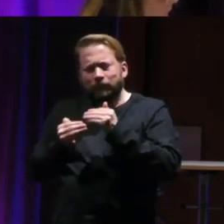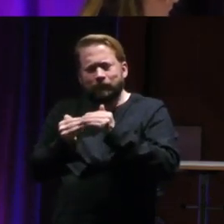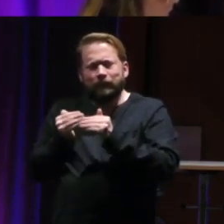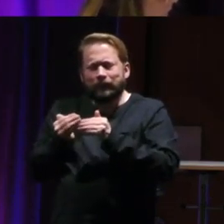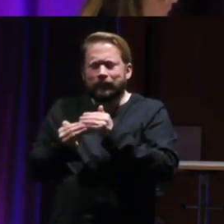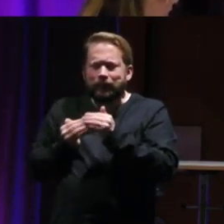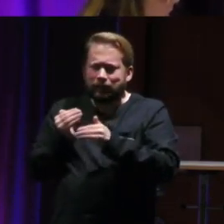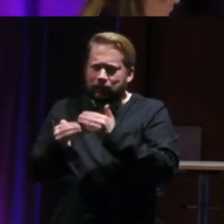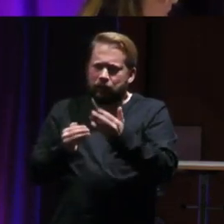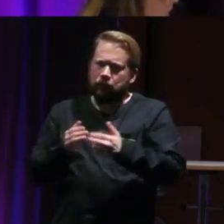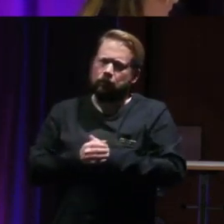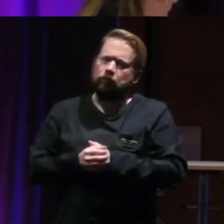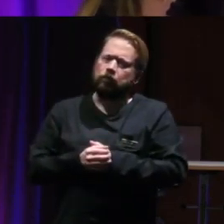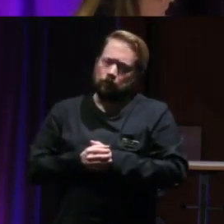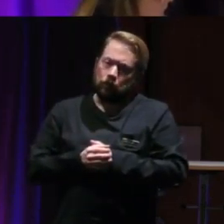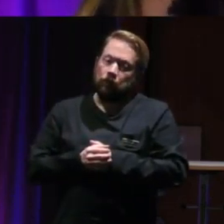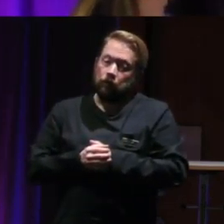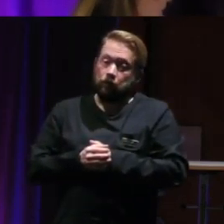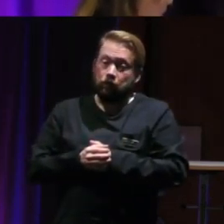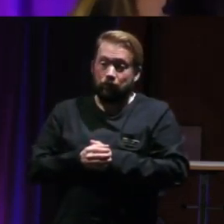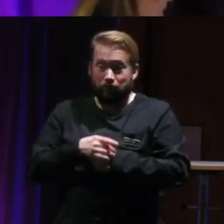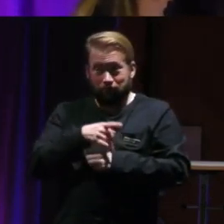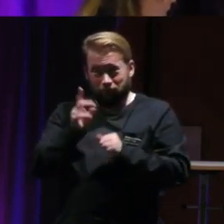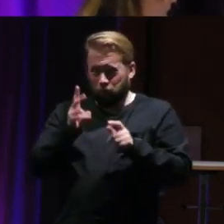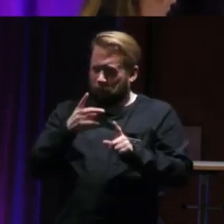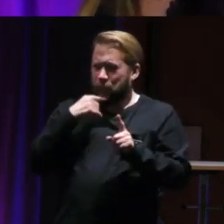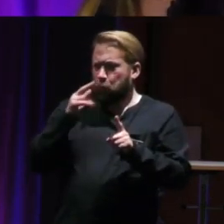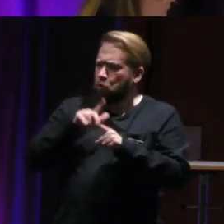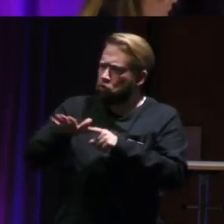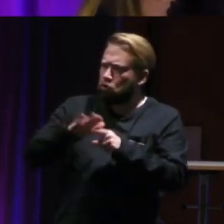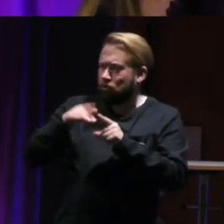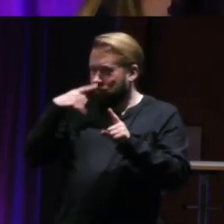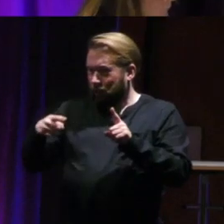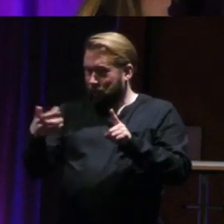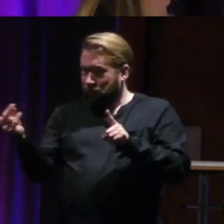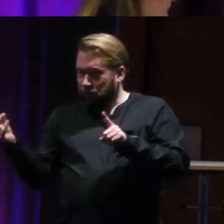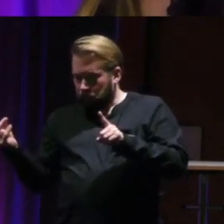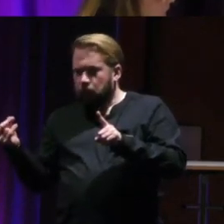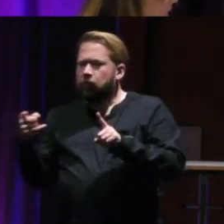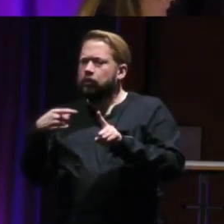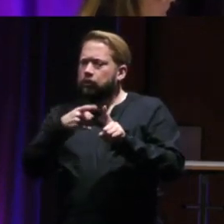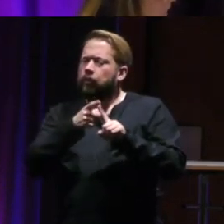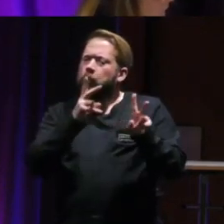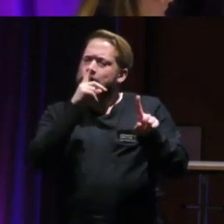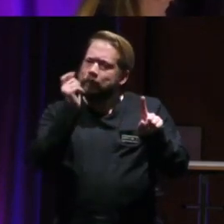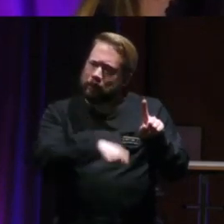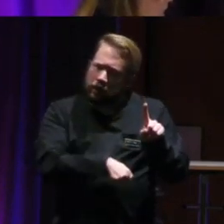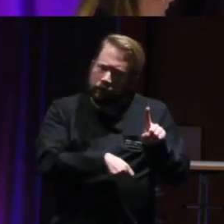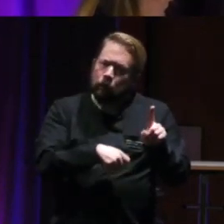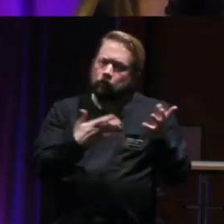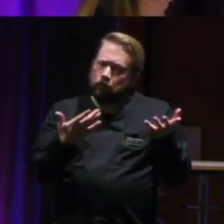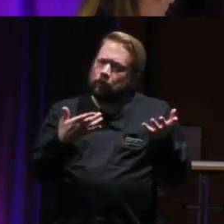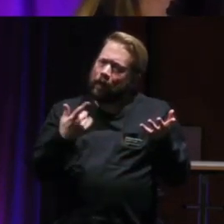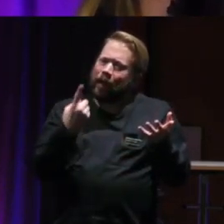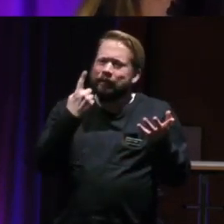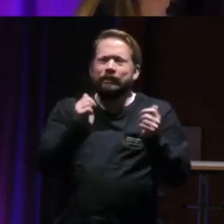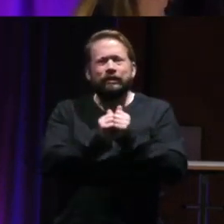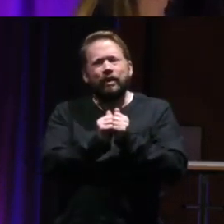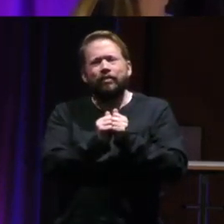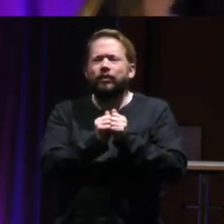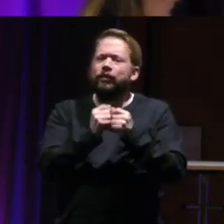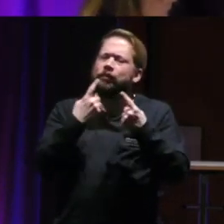are torturing people have the prison term and punished, it's also a result, because these concrete